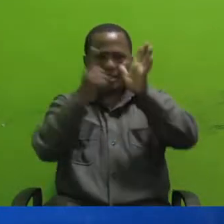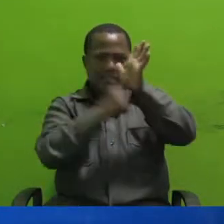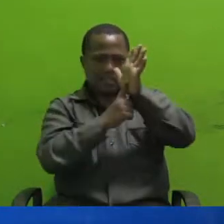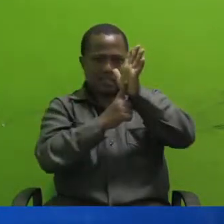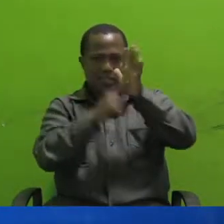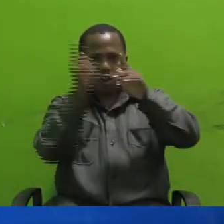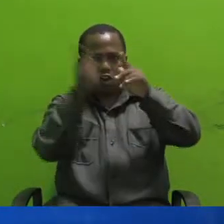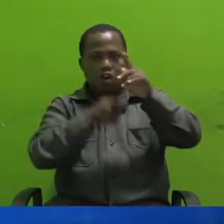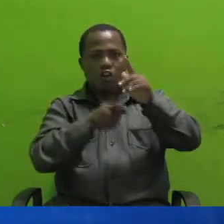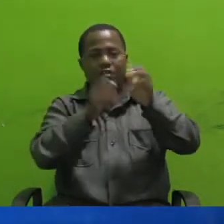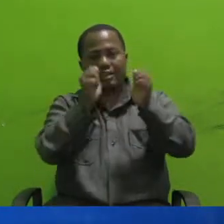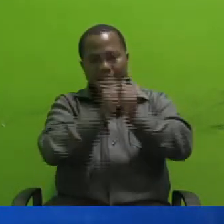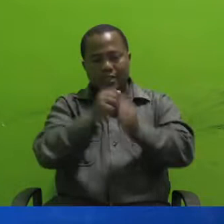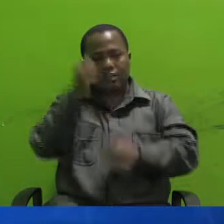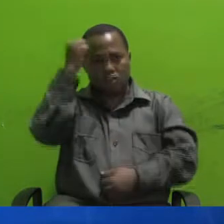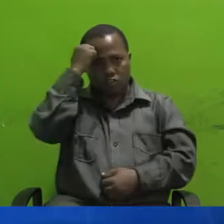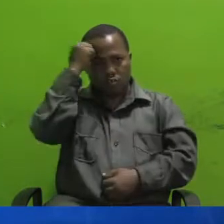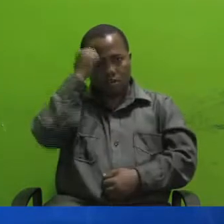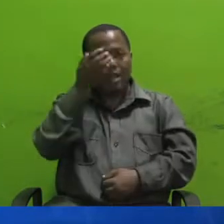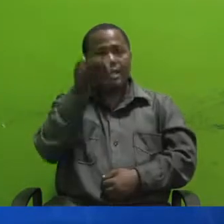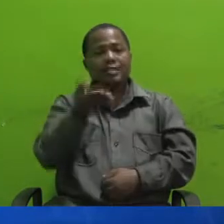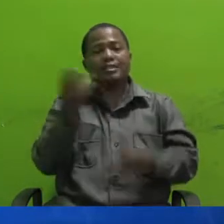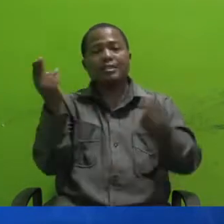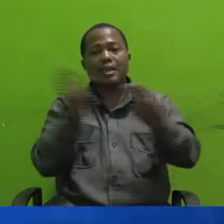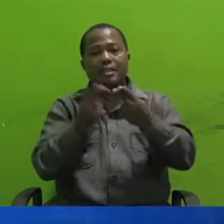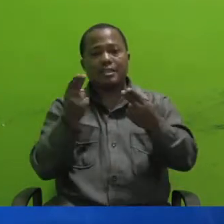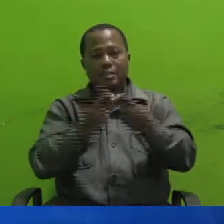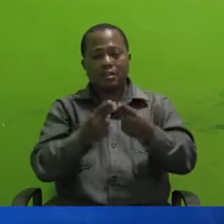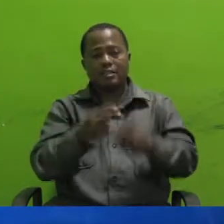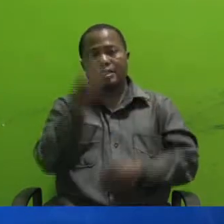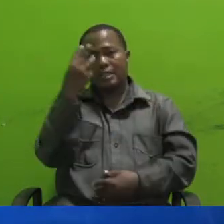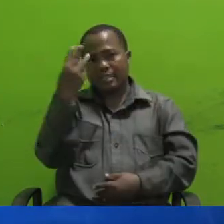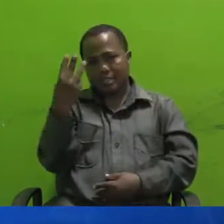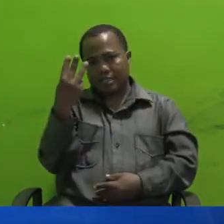6 over 10, if you remember, and this is equal to